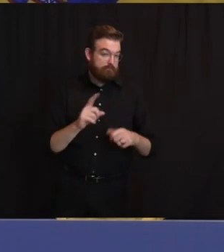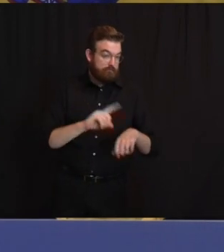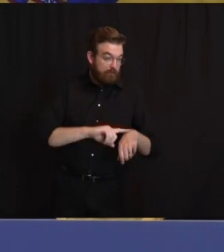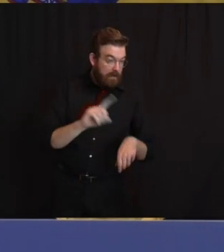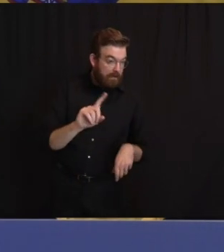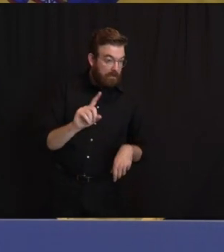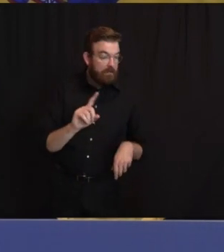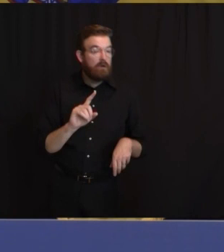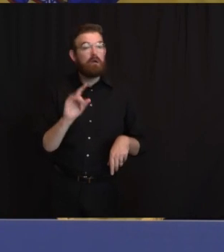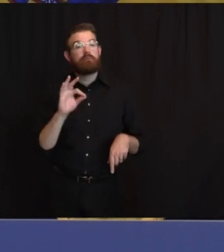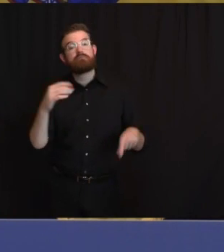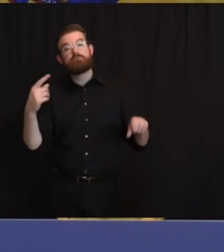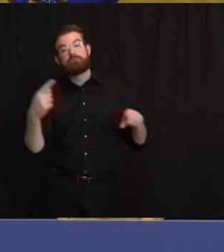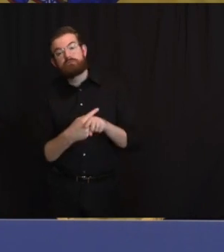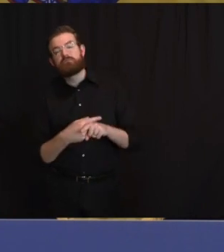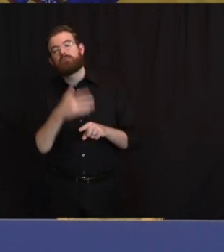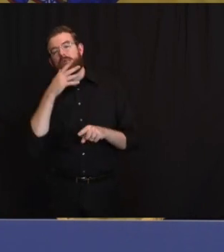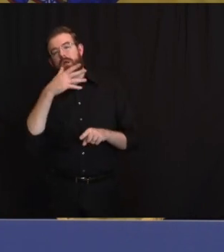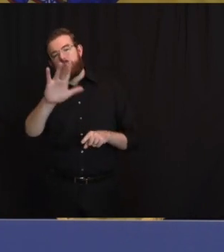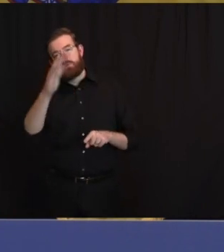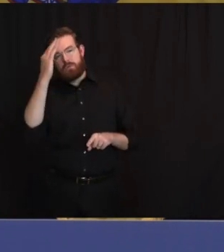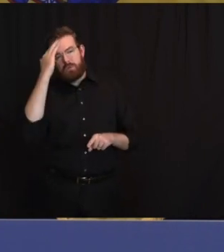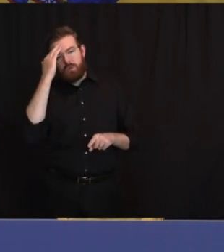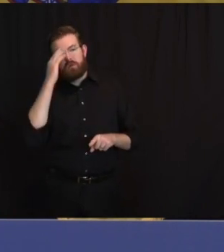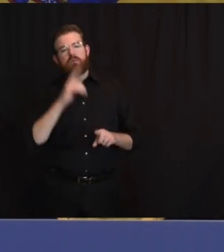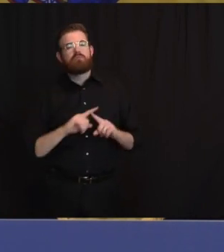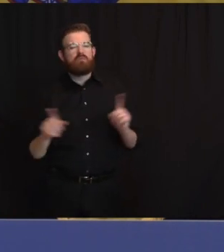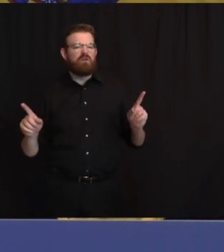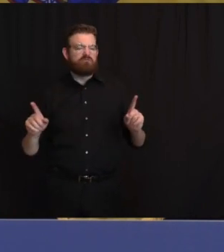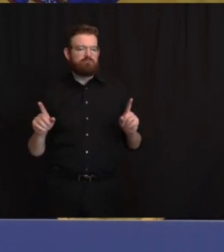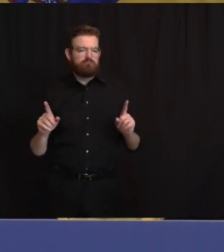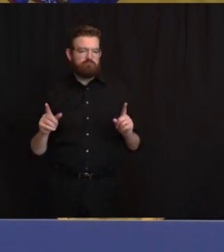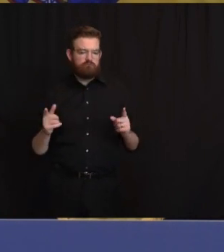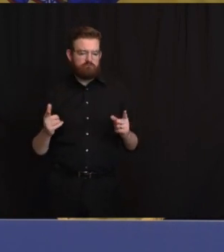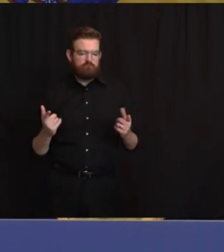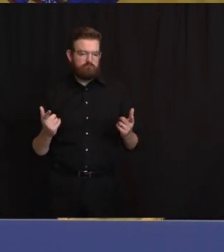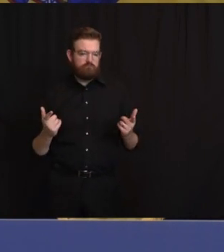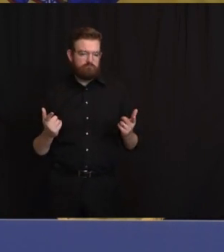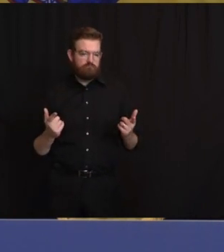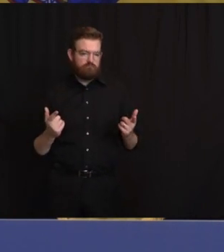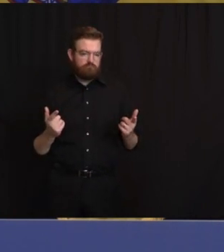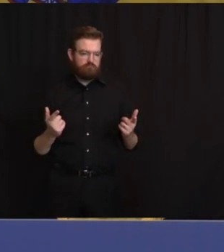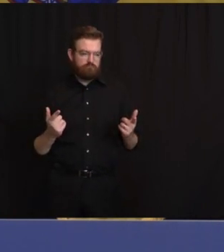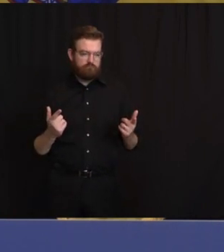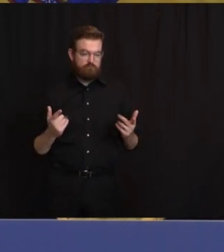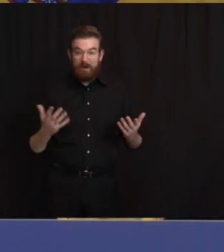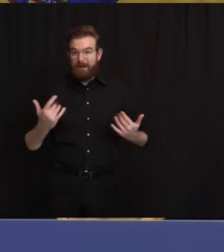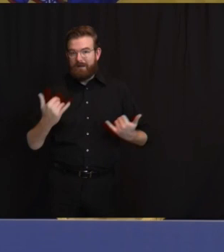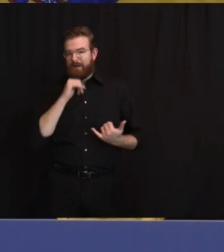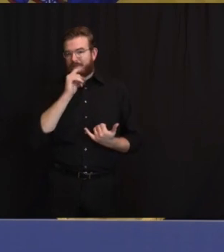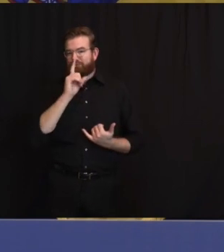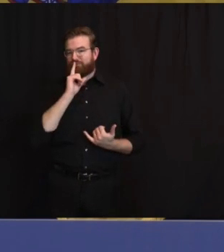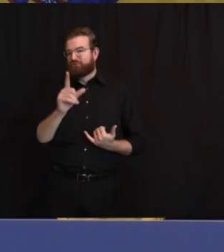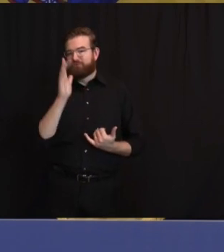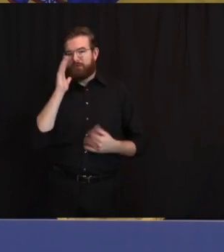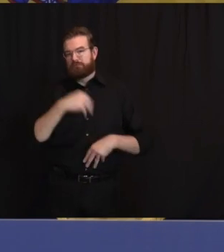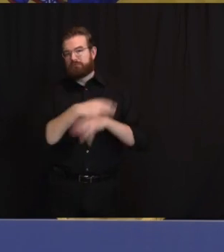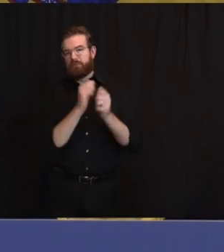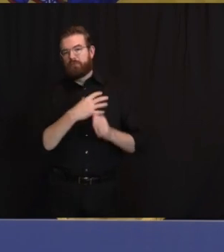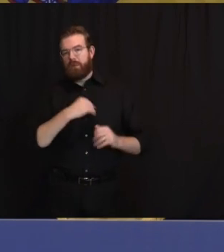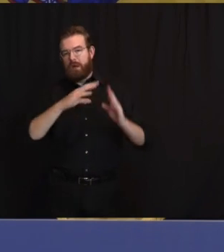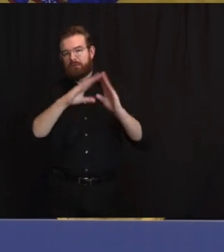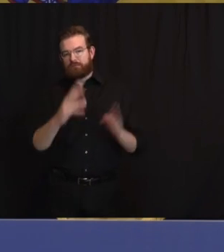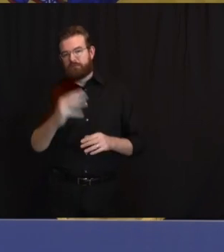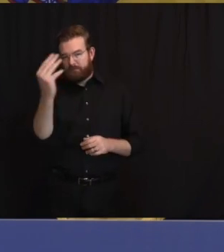We'll probably know that by the end of the day if there is a VTC with the White House, and if so, if that impacts our time. Is that